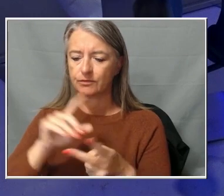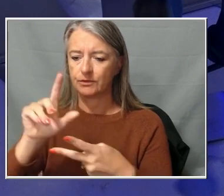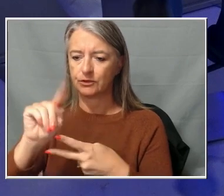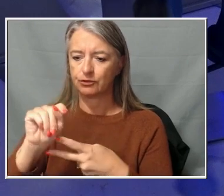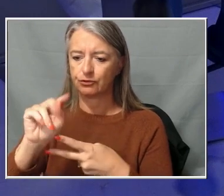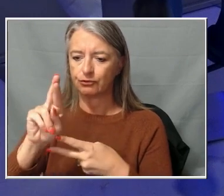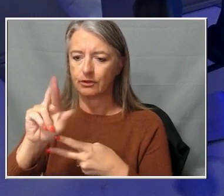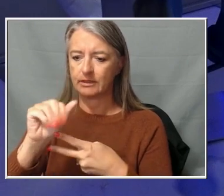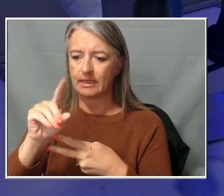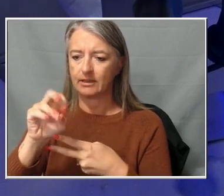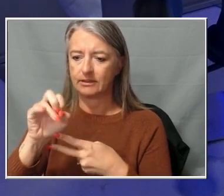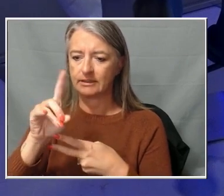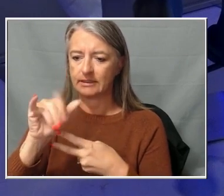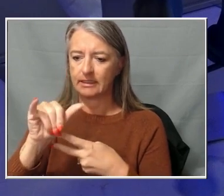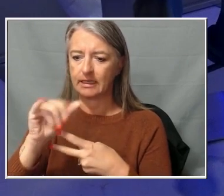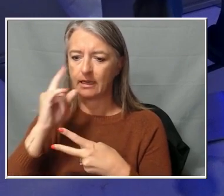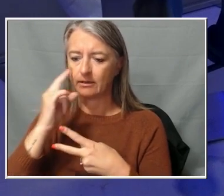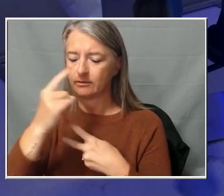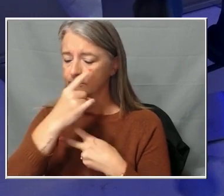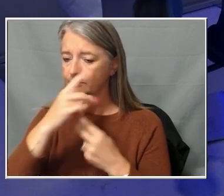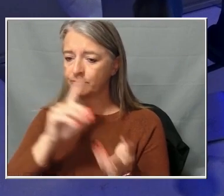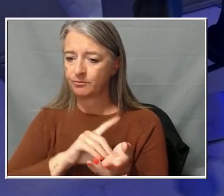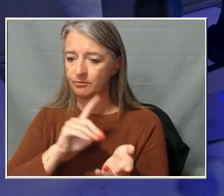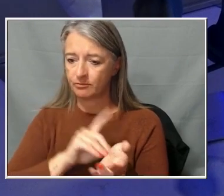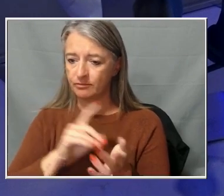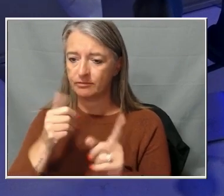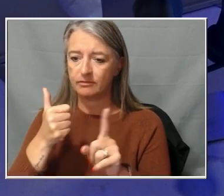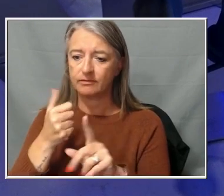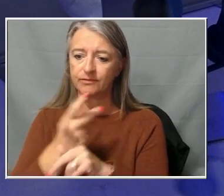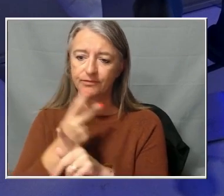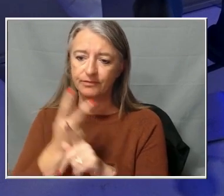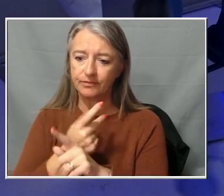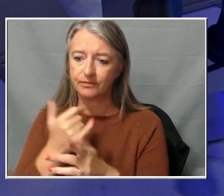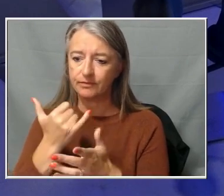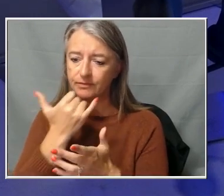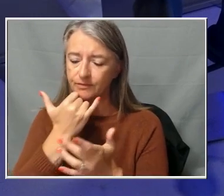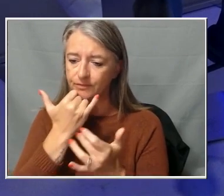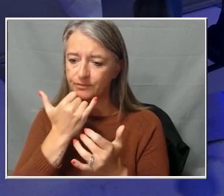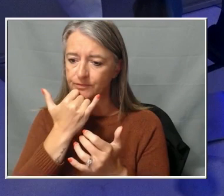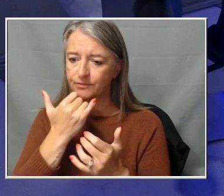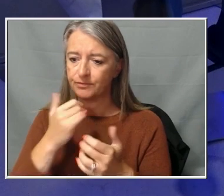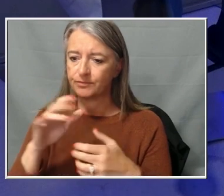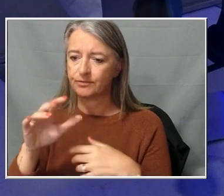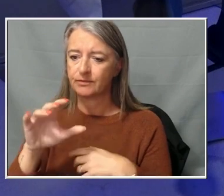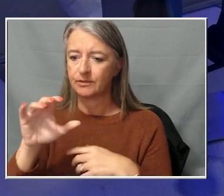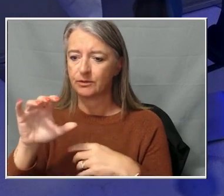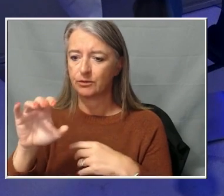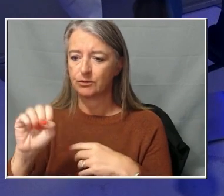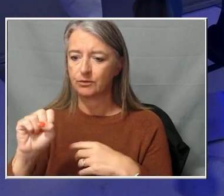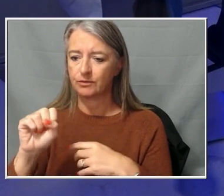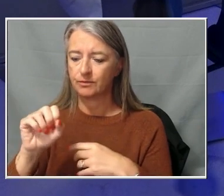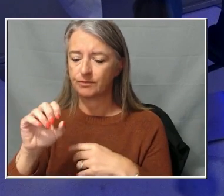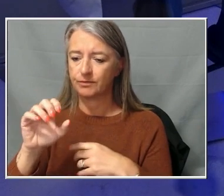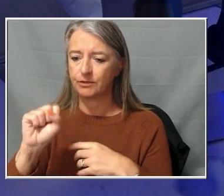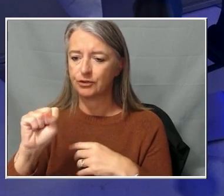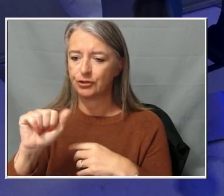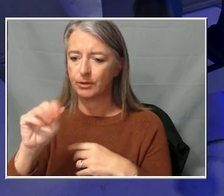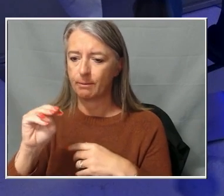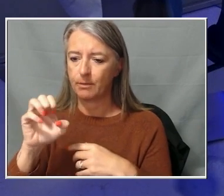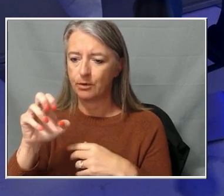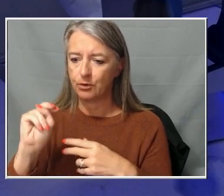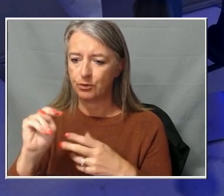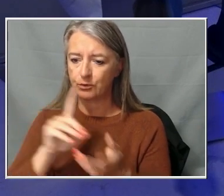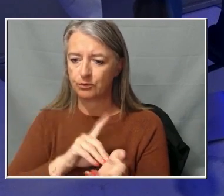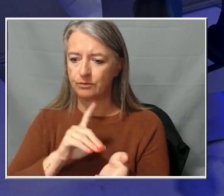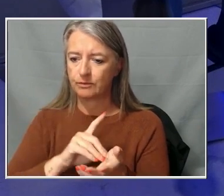who helped figure out what was really going on, what was really wrong, and Rukos Shamoun, he is a neurosurgeon who removed that